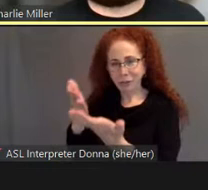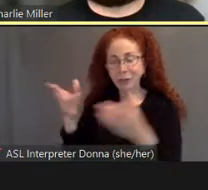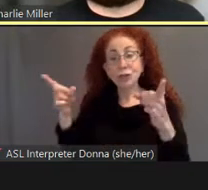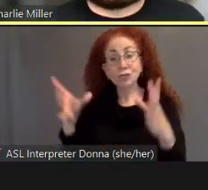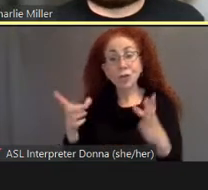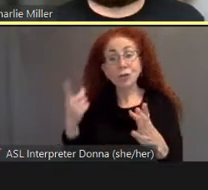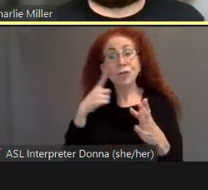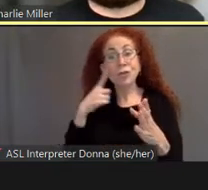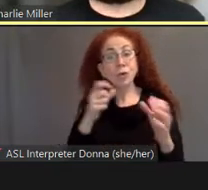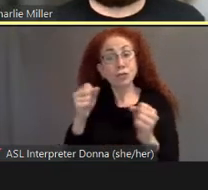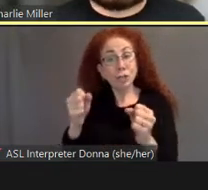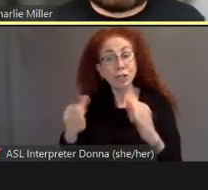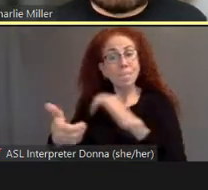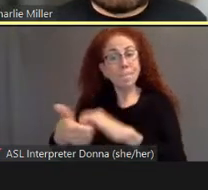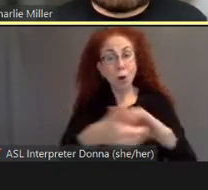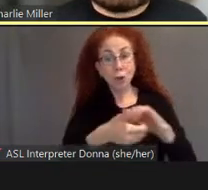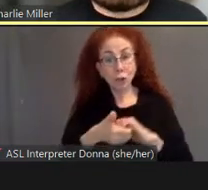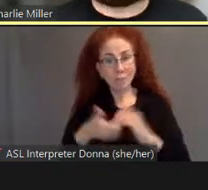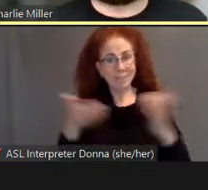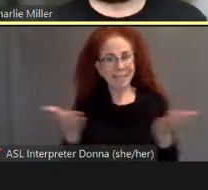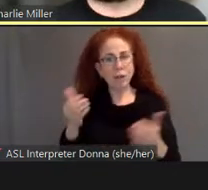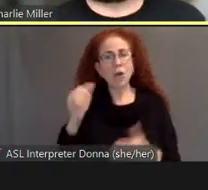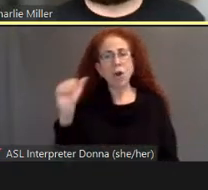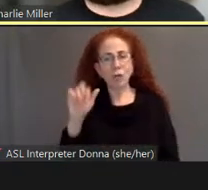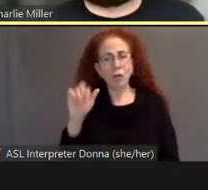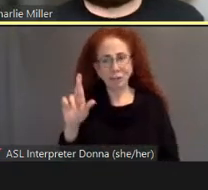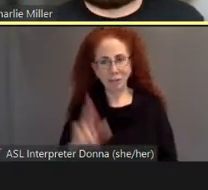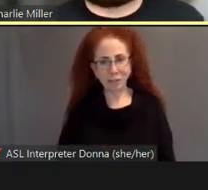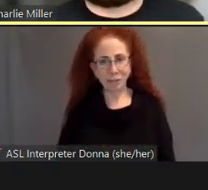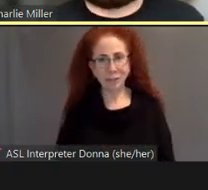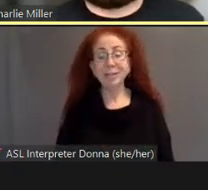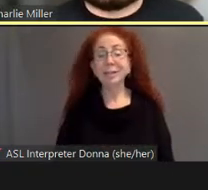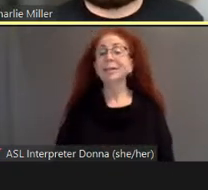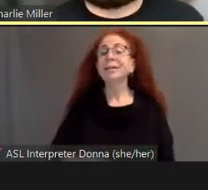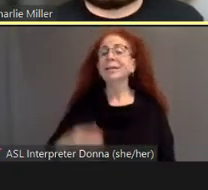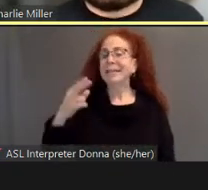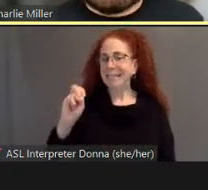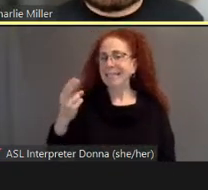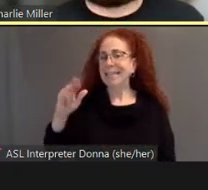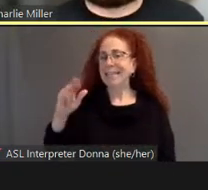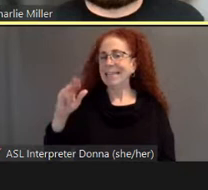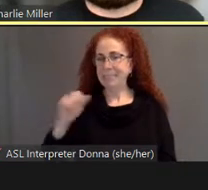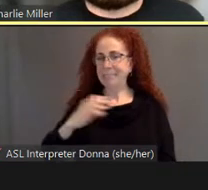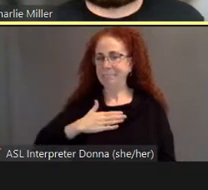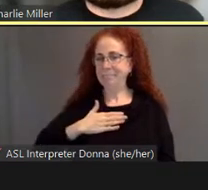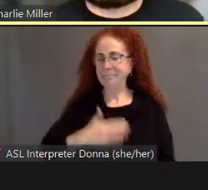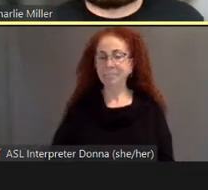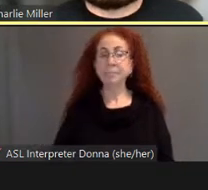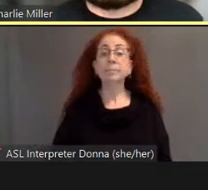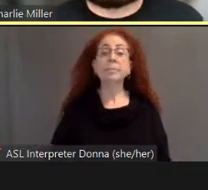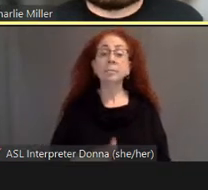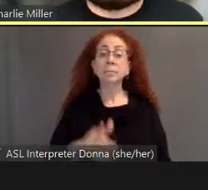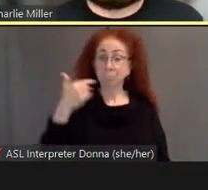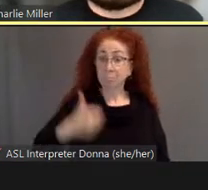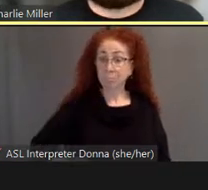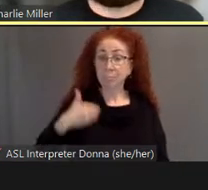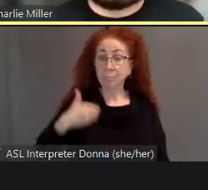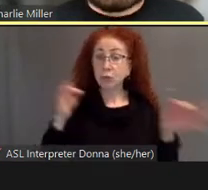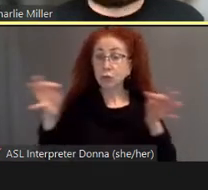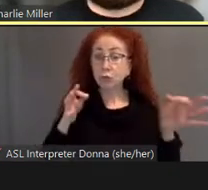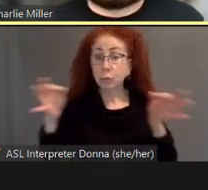Director of Strategic Partnerships here at Outreach. My pronouns are he, his, and a quick verbal description of